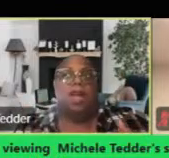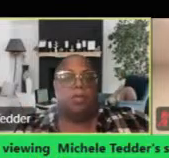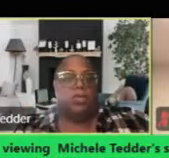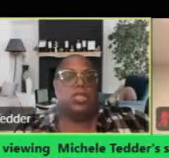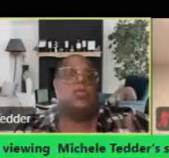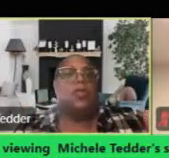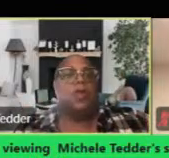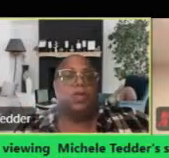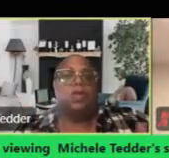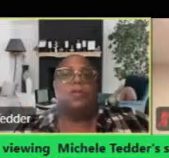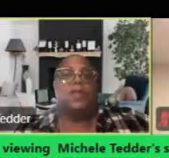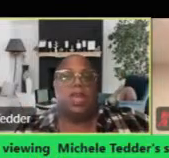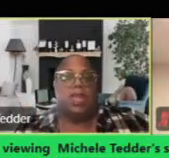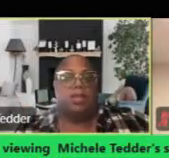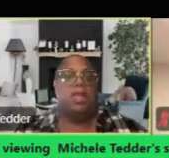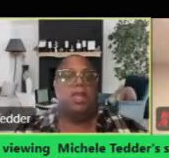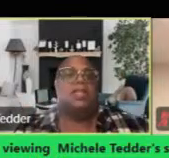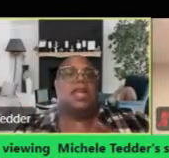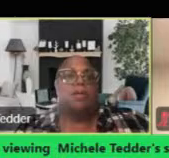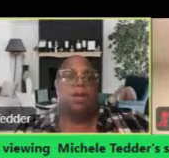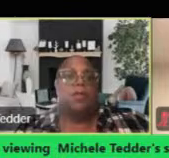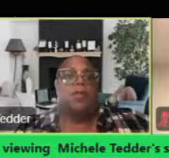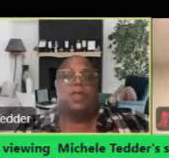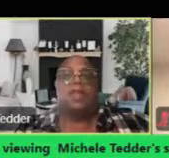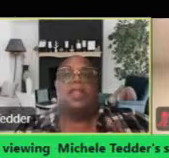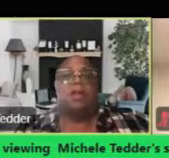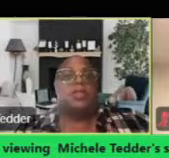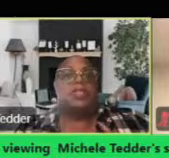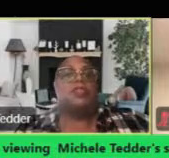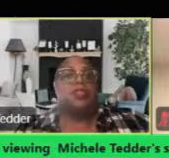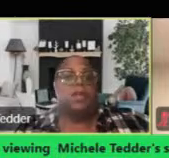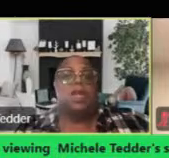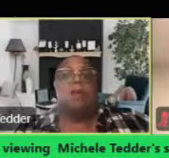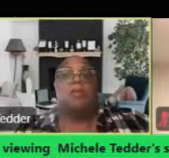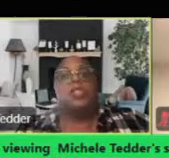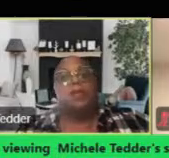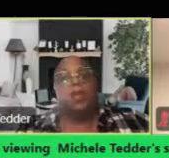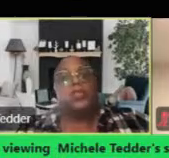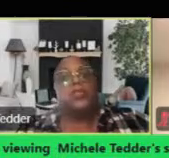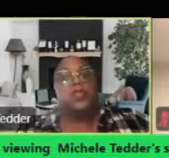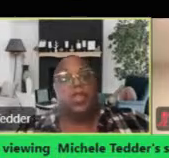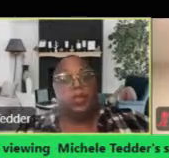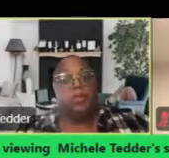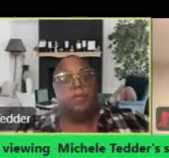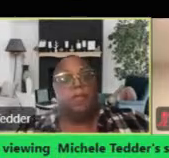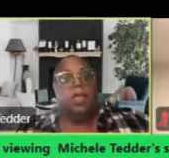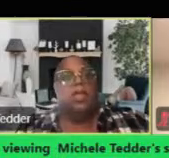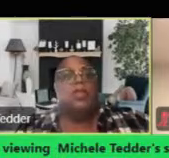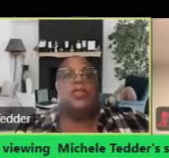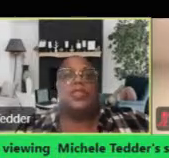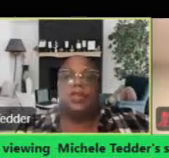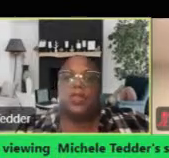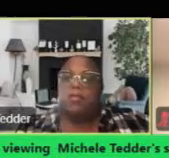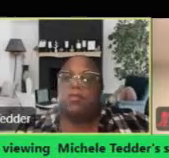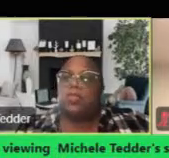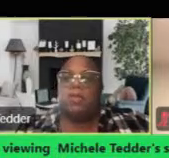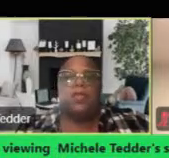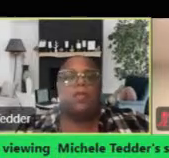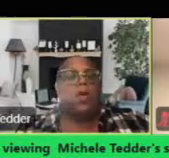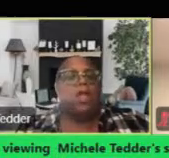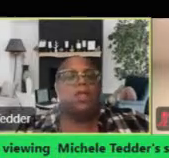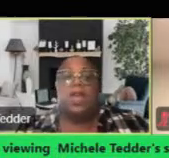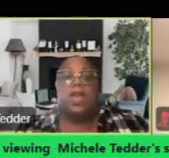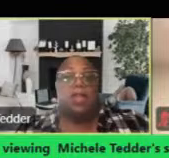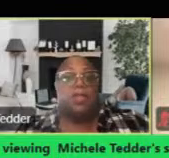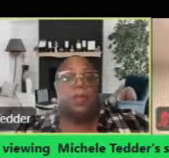have the option to work with your provider to come up with a collaborative treatment option that works for you. You deserve to have treatment